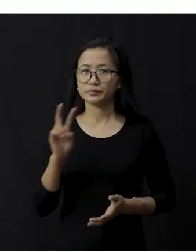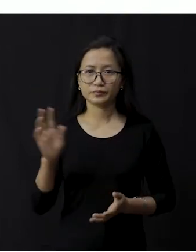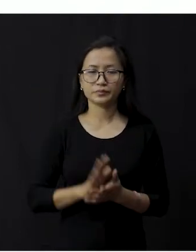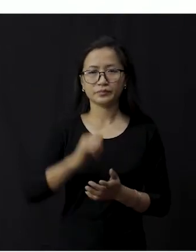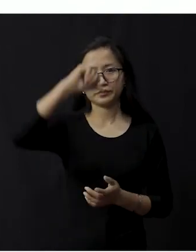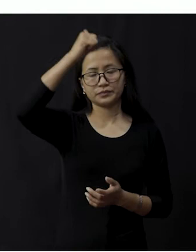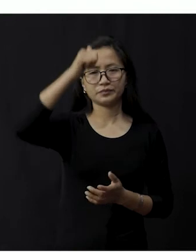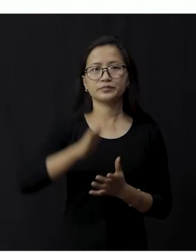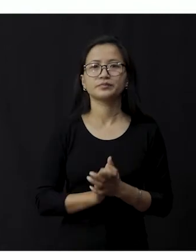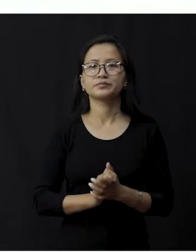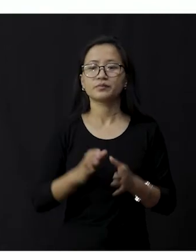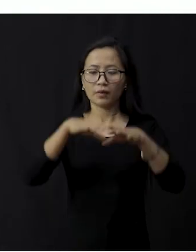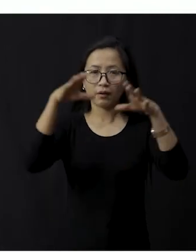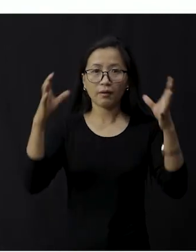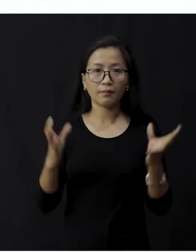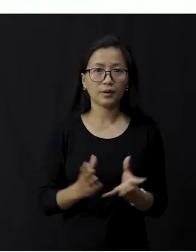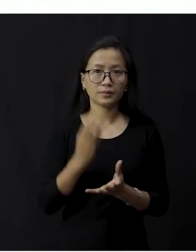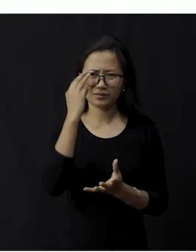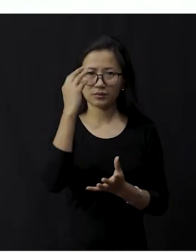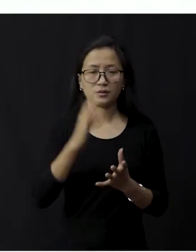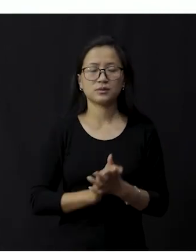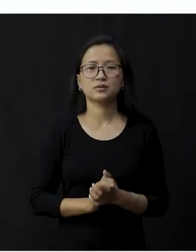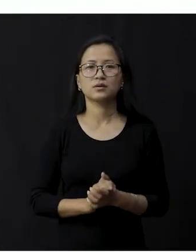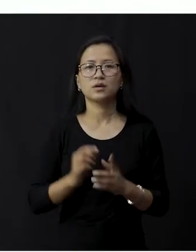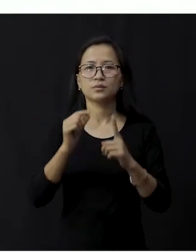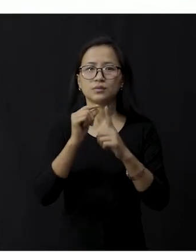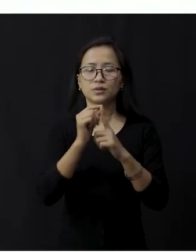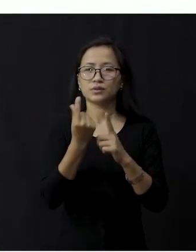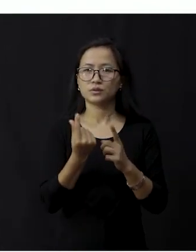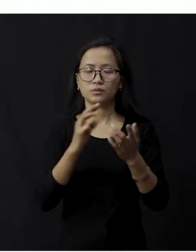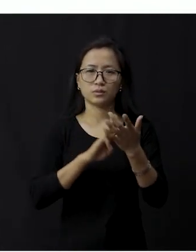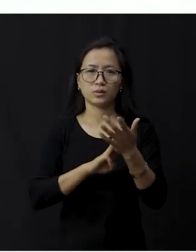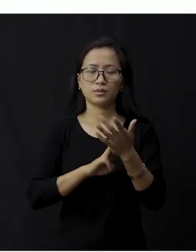vegetable of India is pumpkin. Spelling